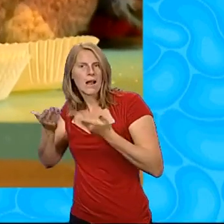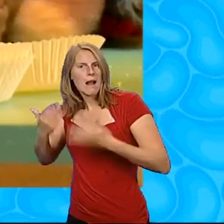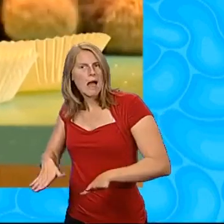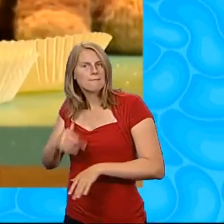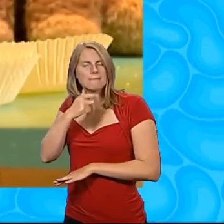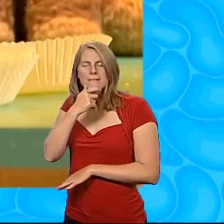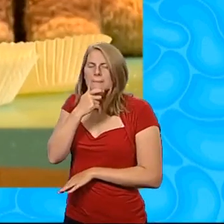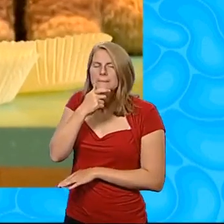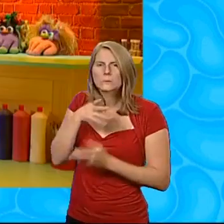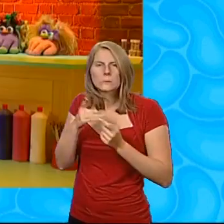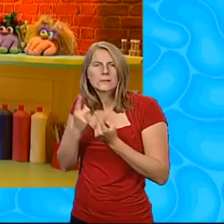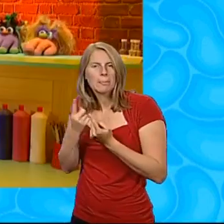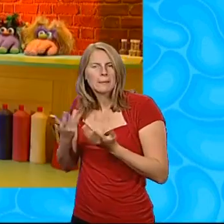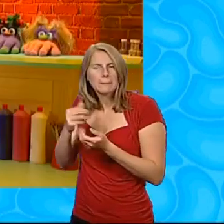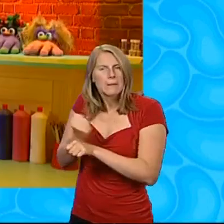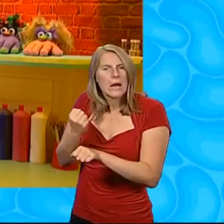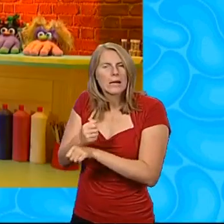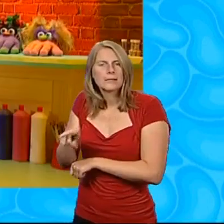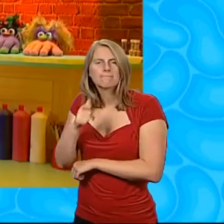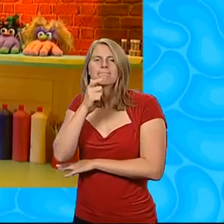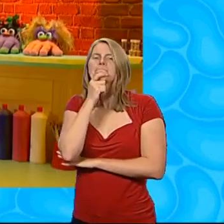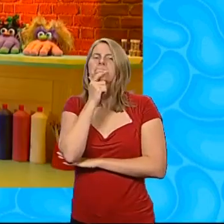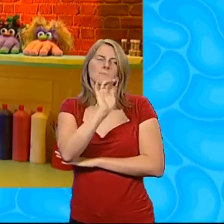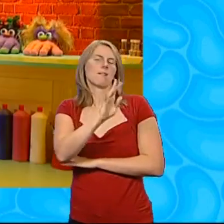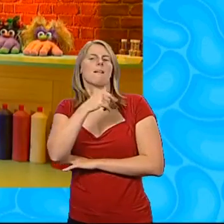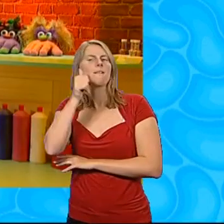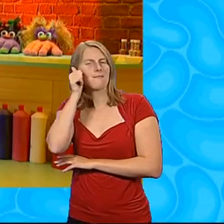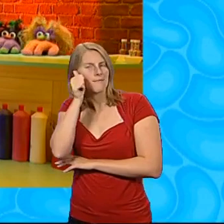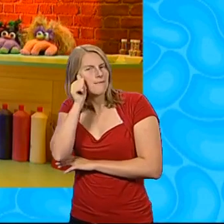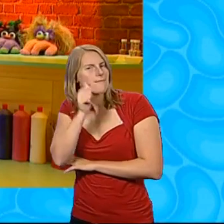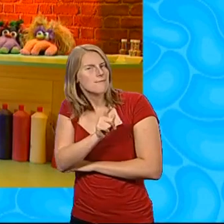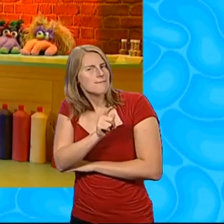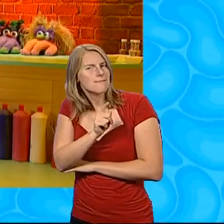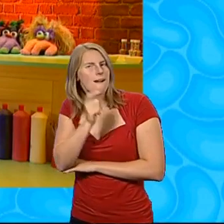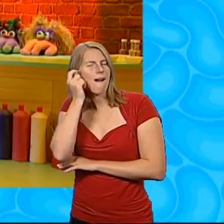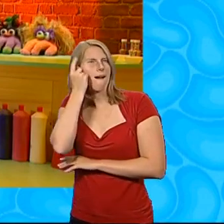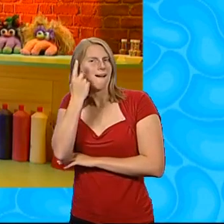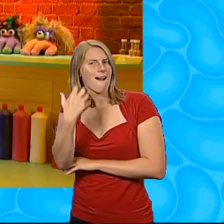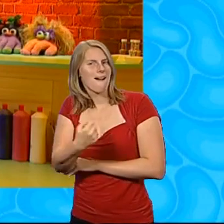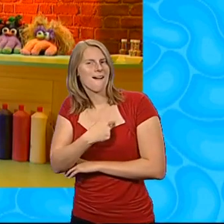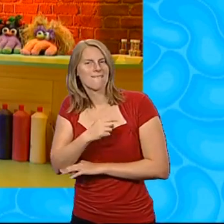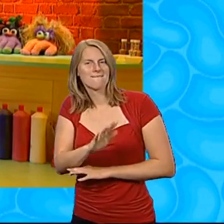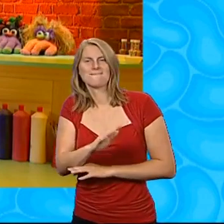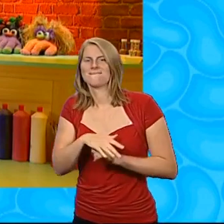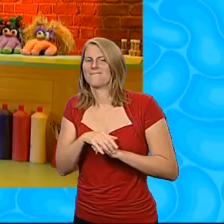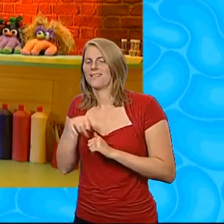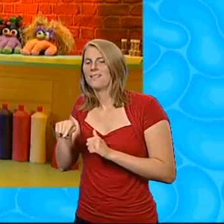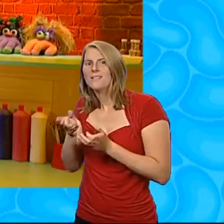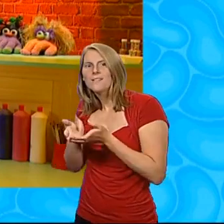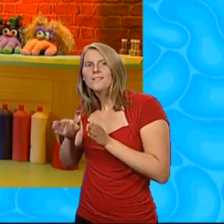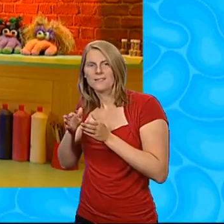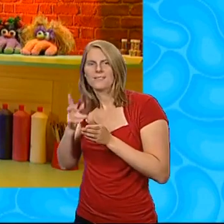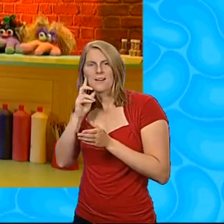them. Ah, what? You don't know what exactly? No. Well, I've got an idea. We could make